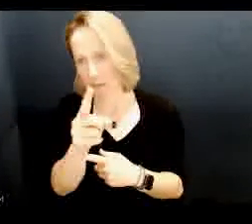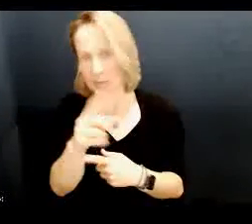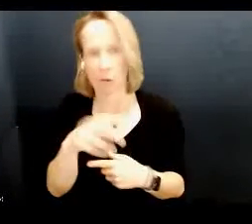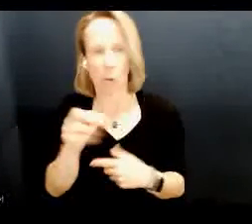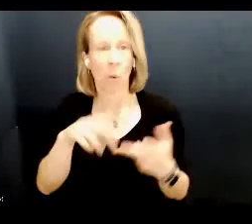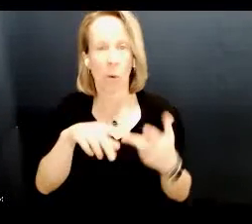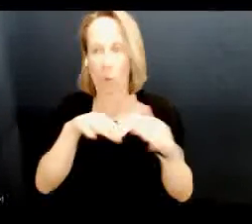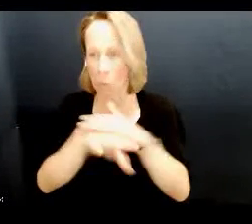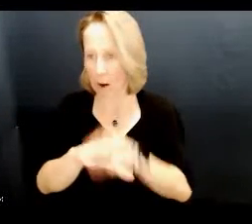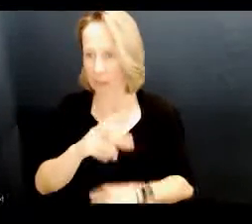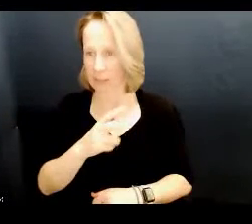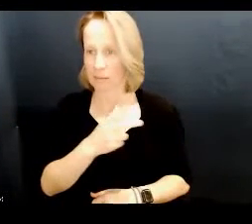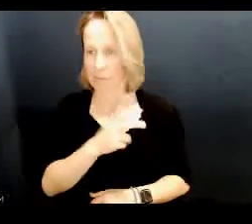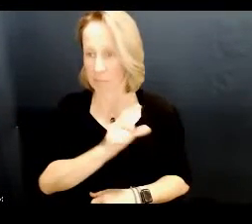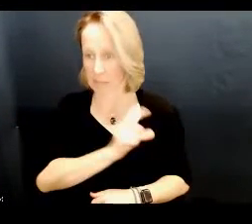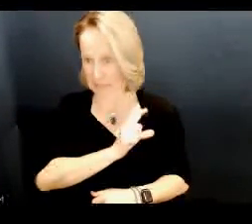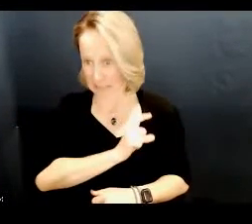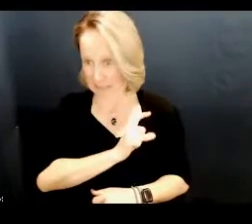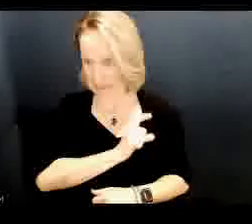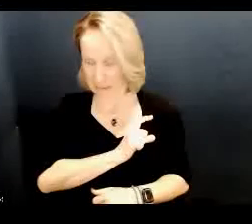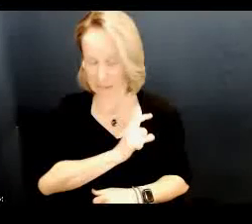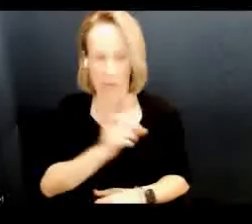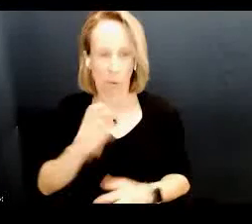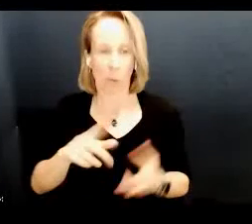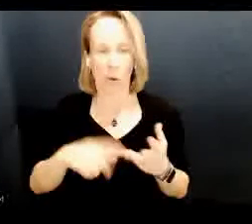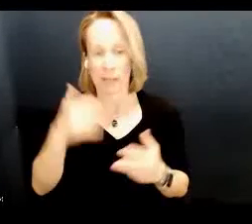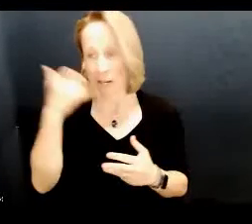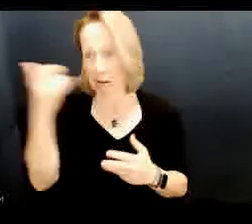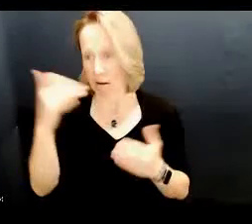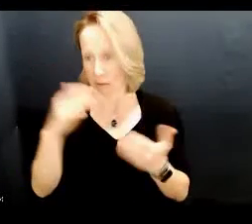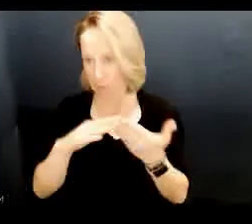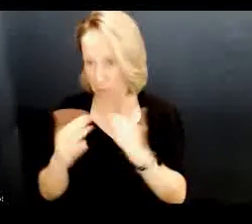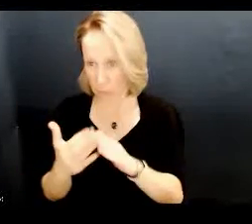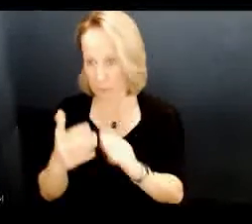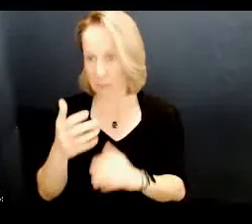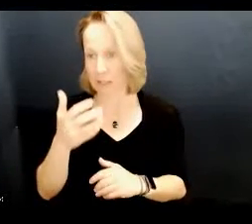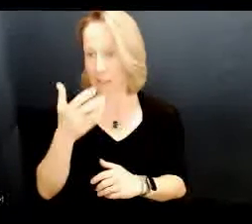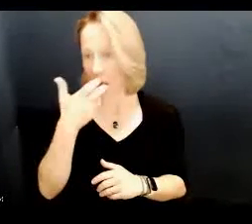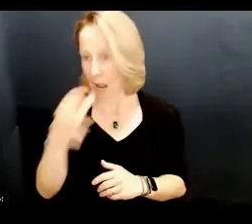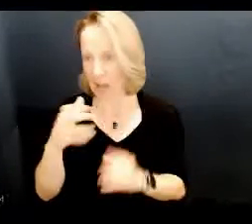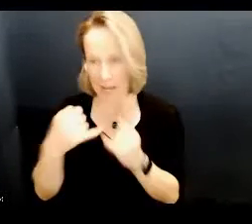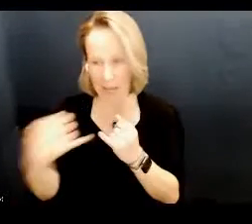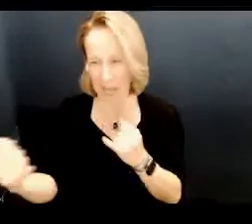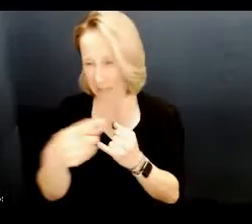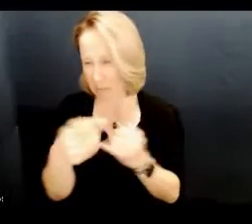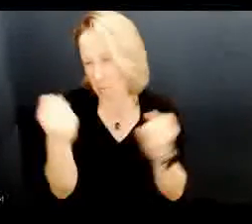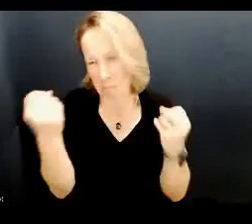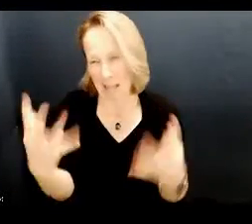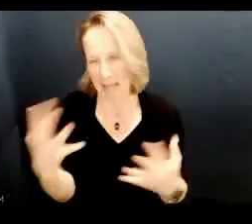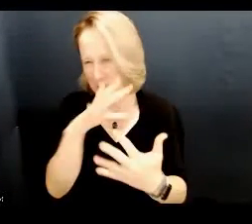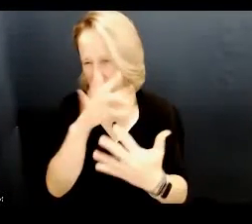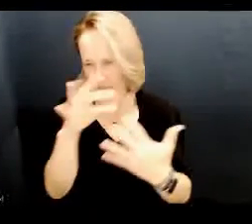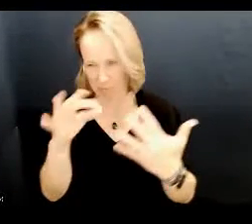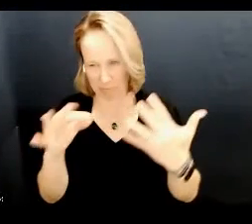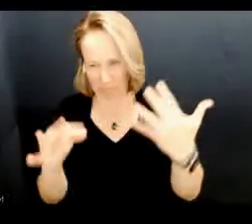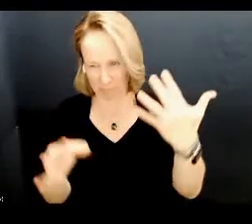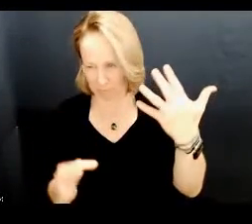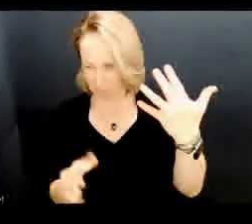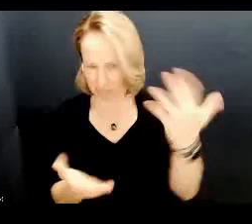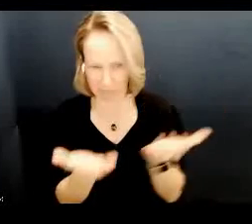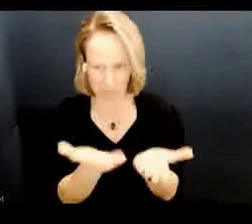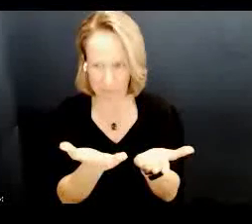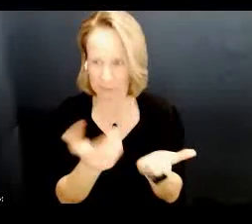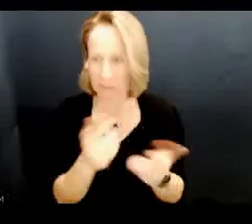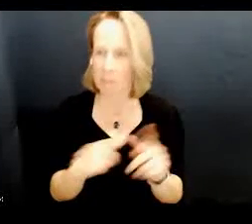or they call a community-based programs hotline, right? There's obviously much more to this list, but we want to think about what are those entry